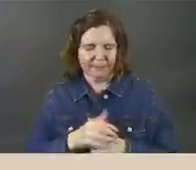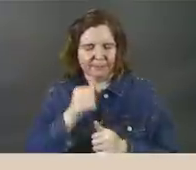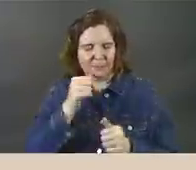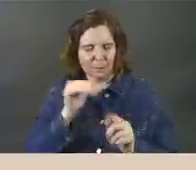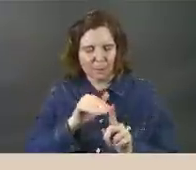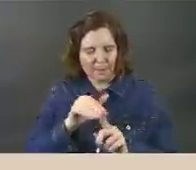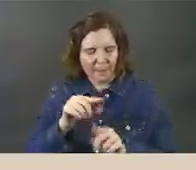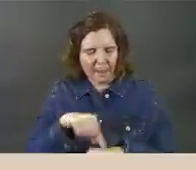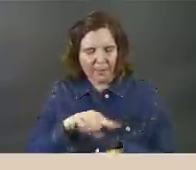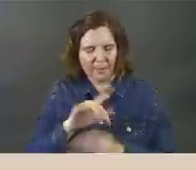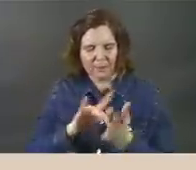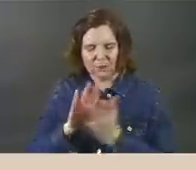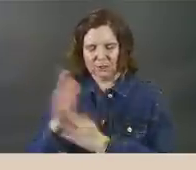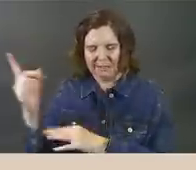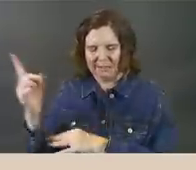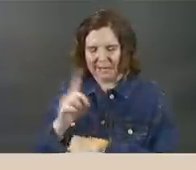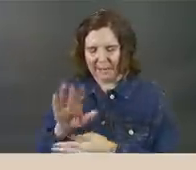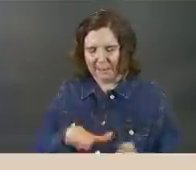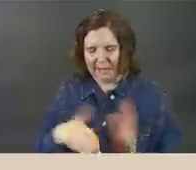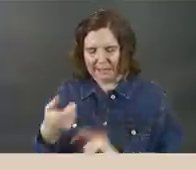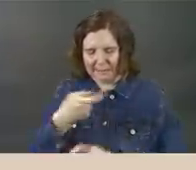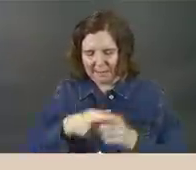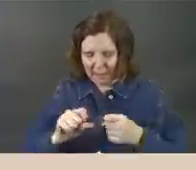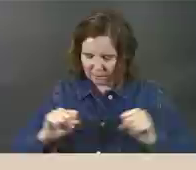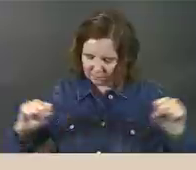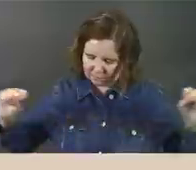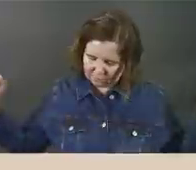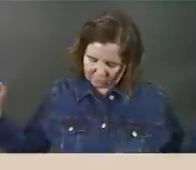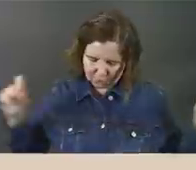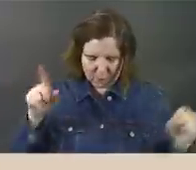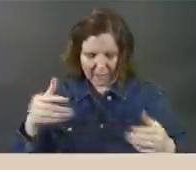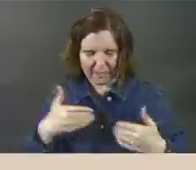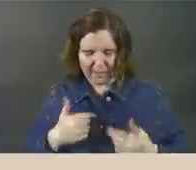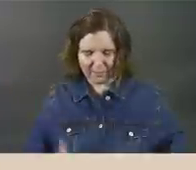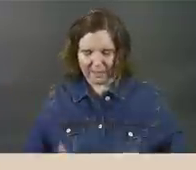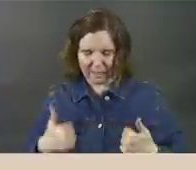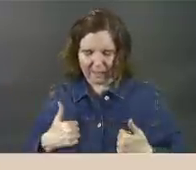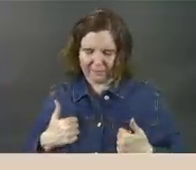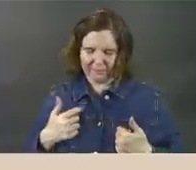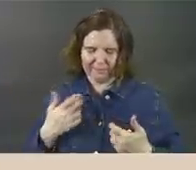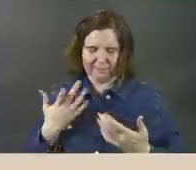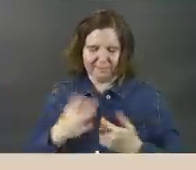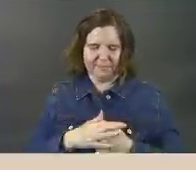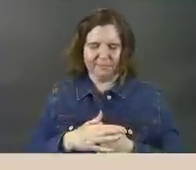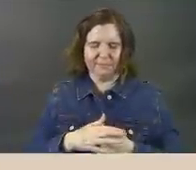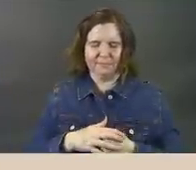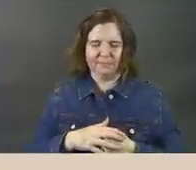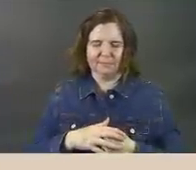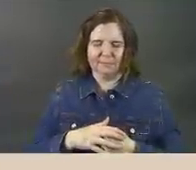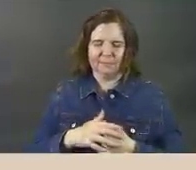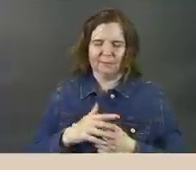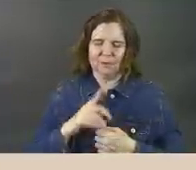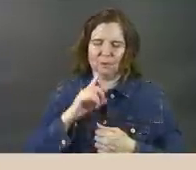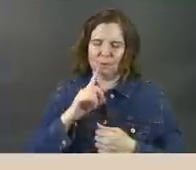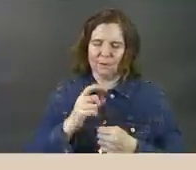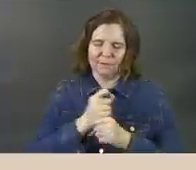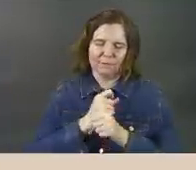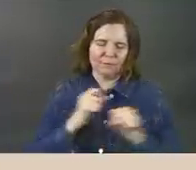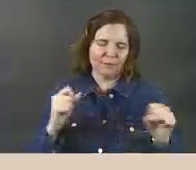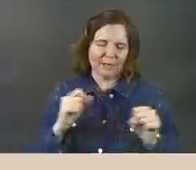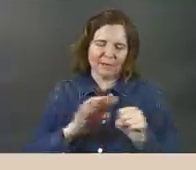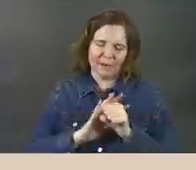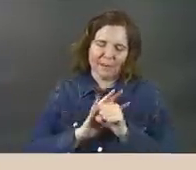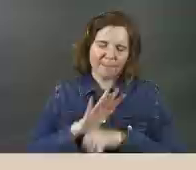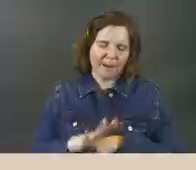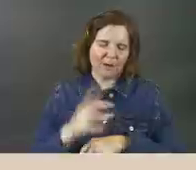God, remind them that Jesus came and died for them so that they could have the life that he lived. Free, abundant, righteous